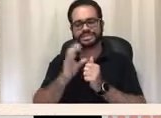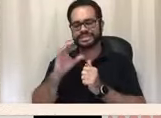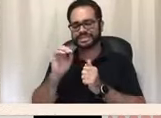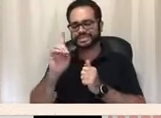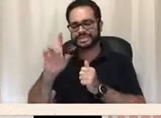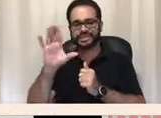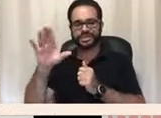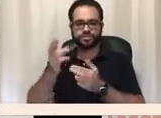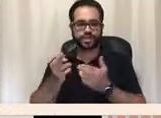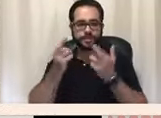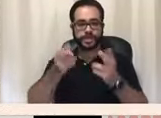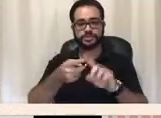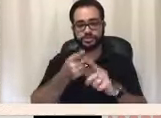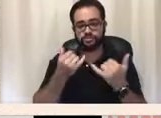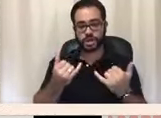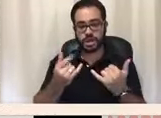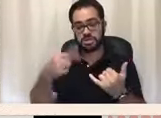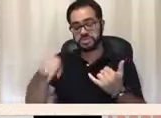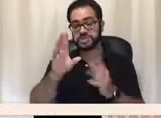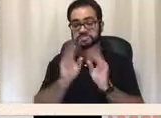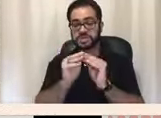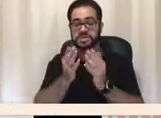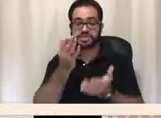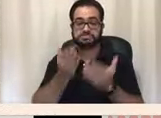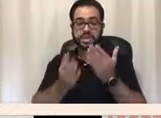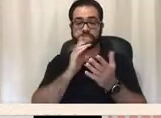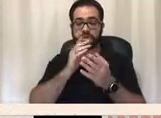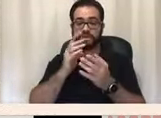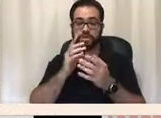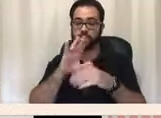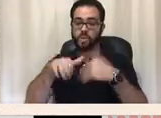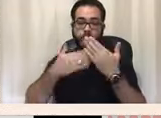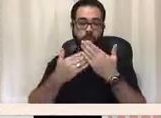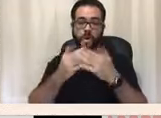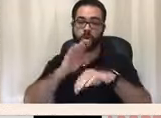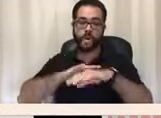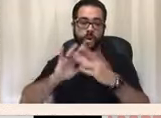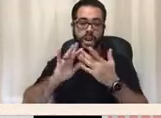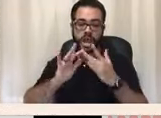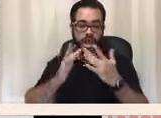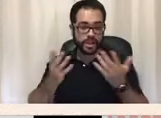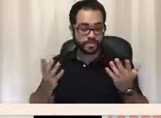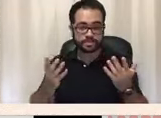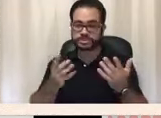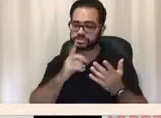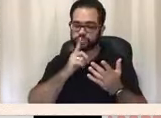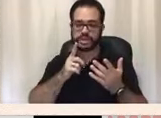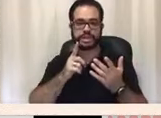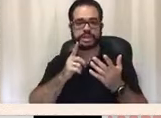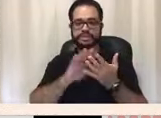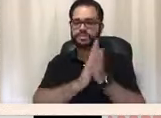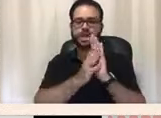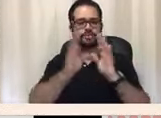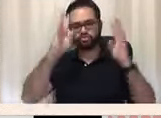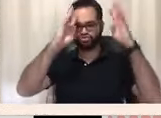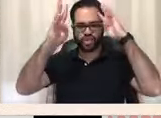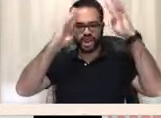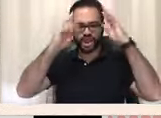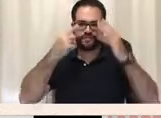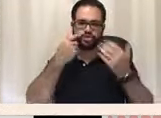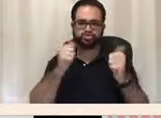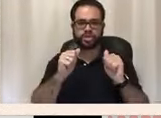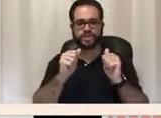point, these meetings may be done through virtual platforms. It's just getting creative and thinking outside